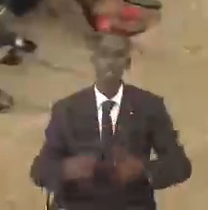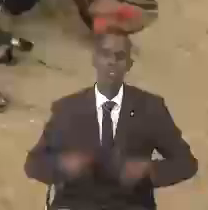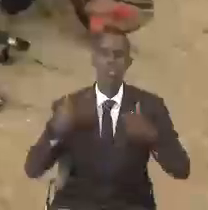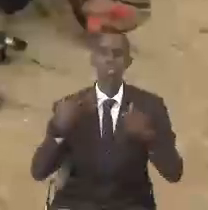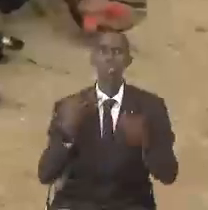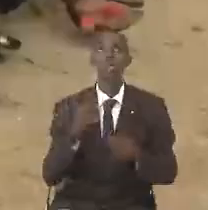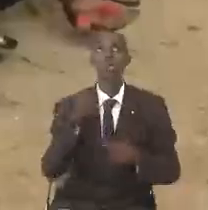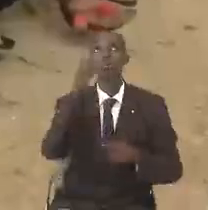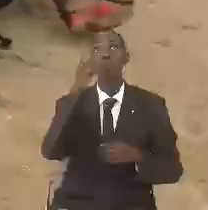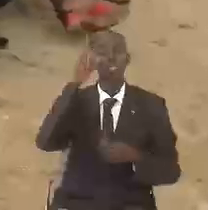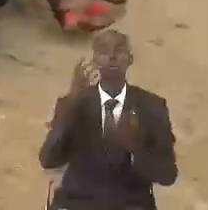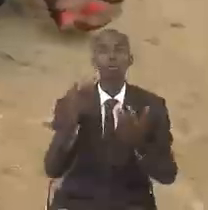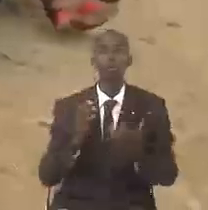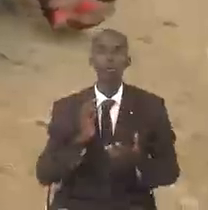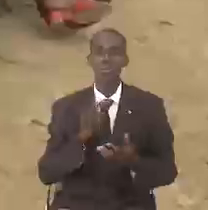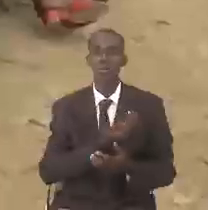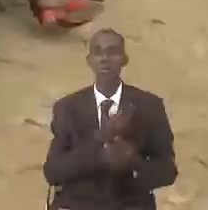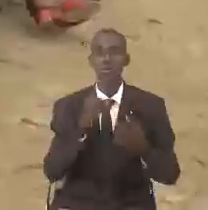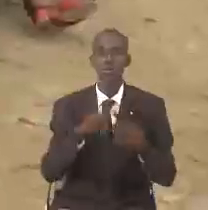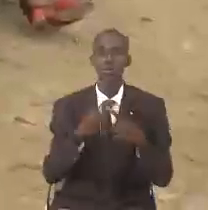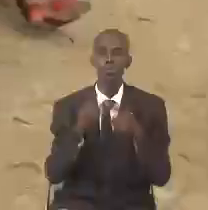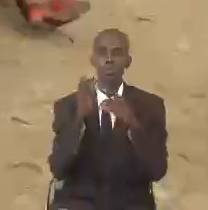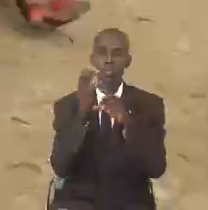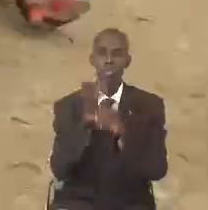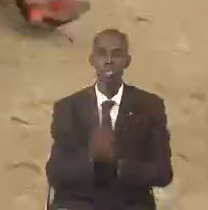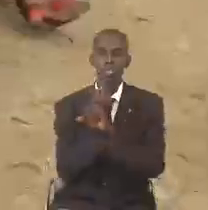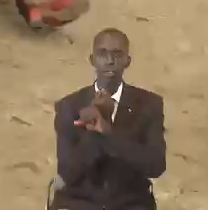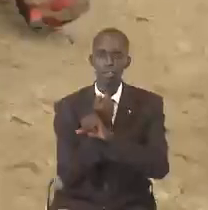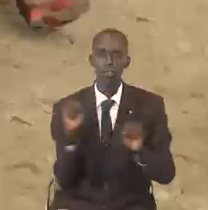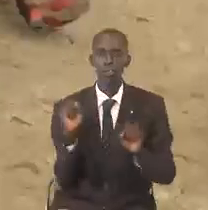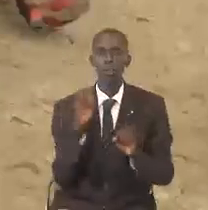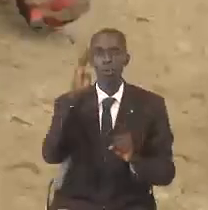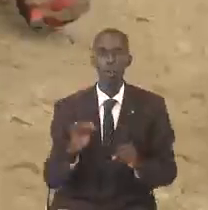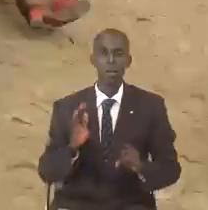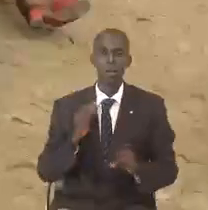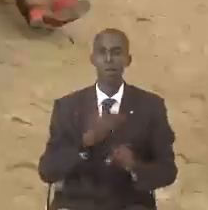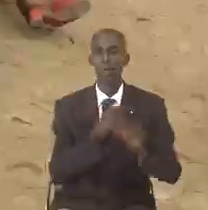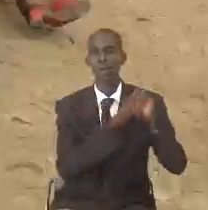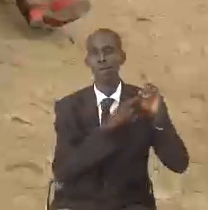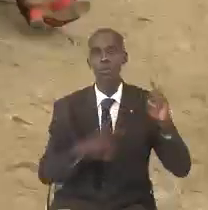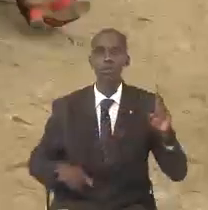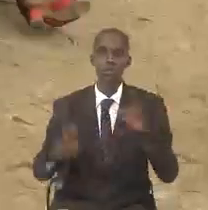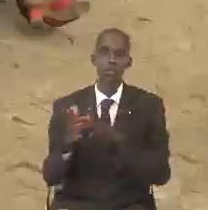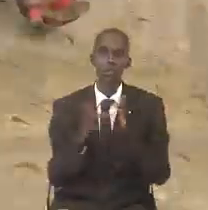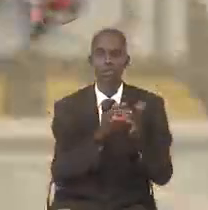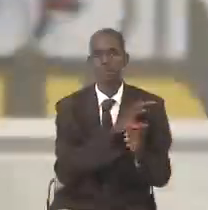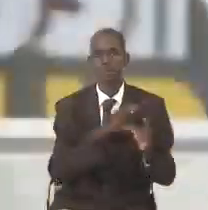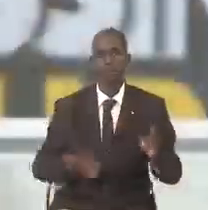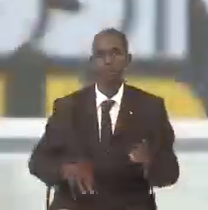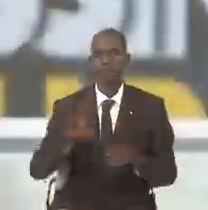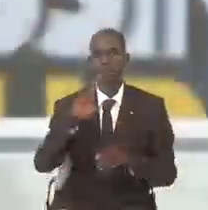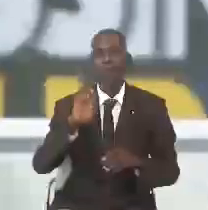obtain salvation by our Lord Jesus Christ. Revelation